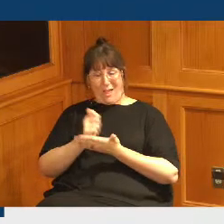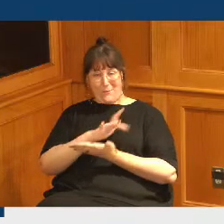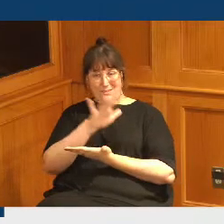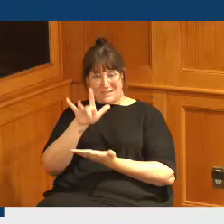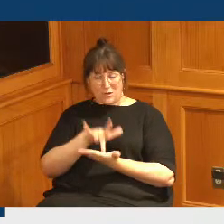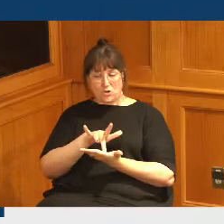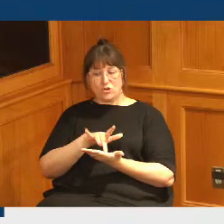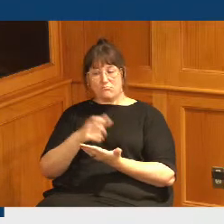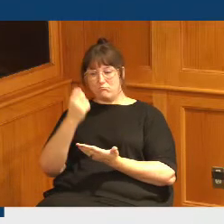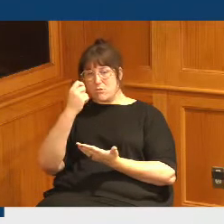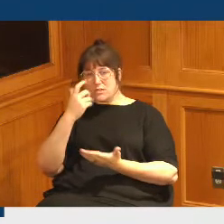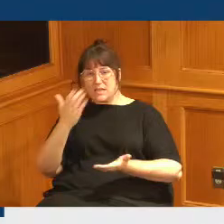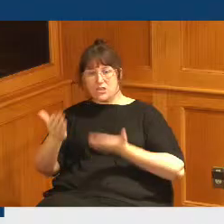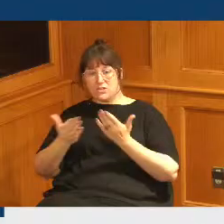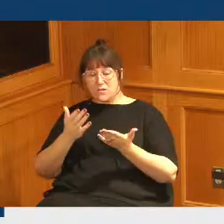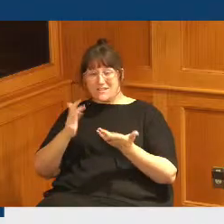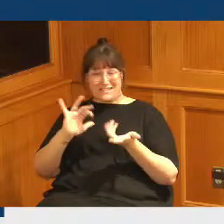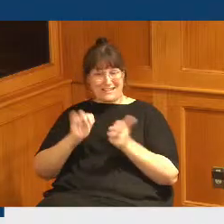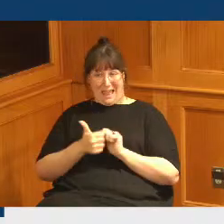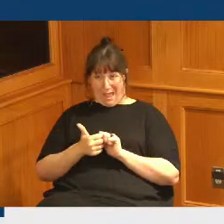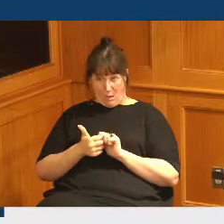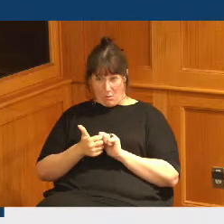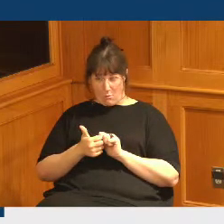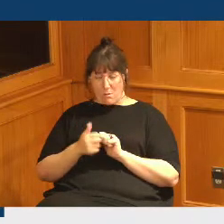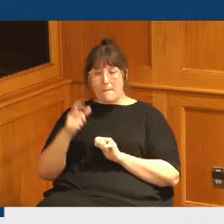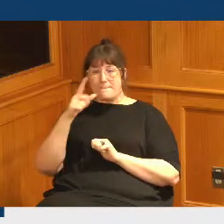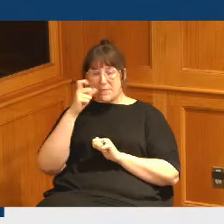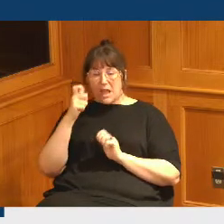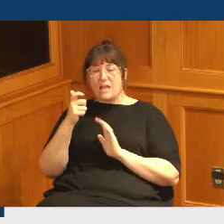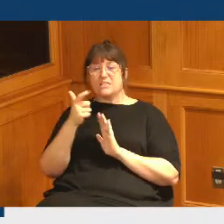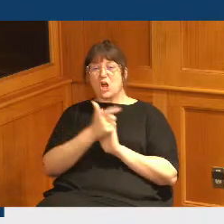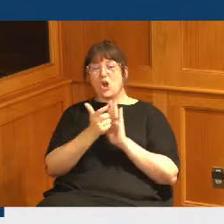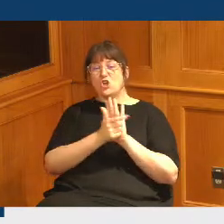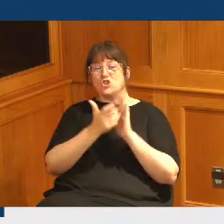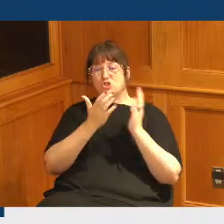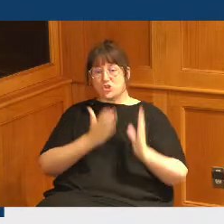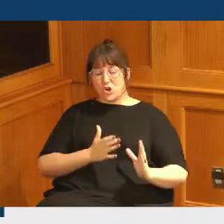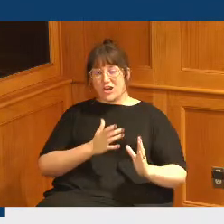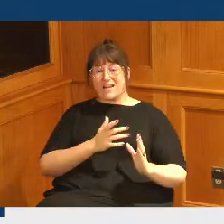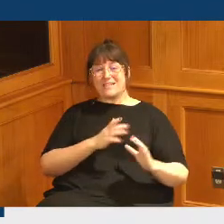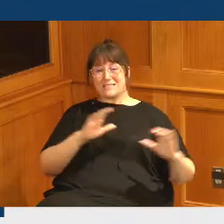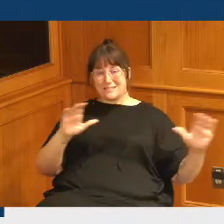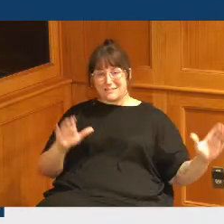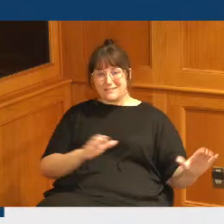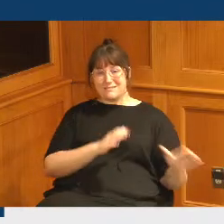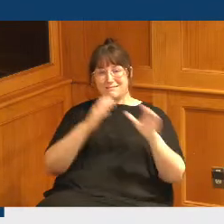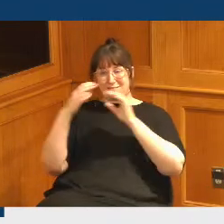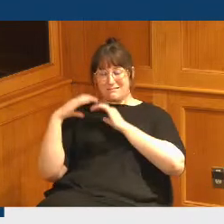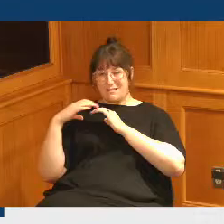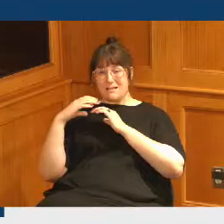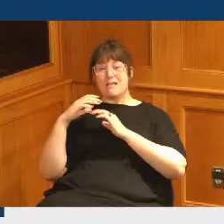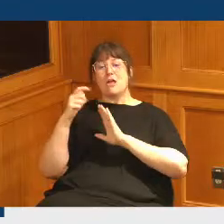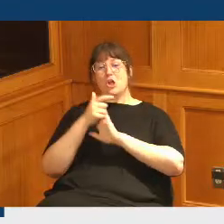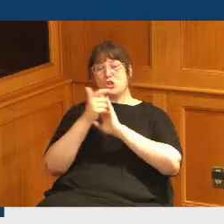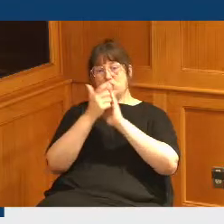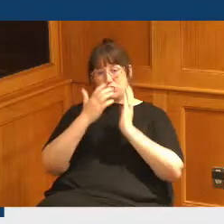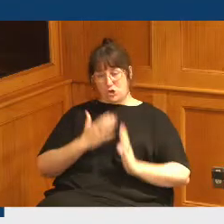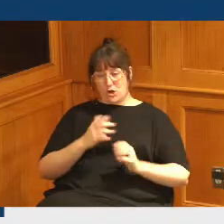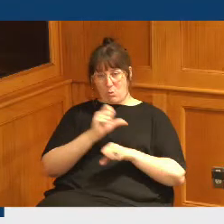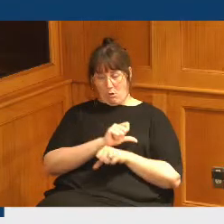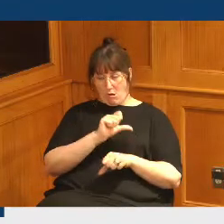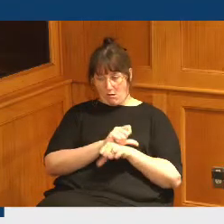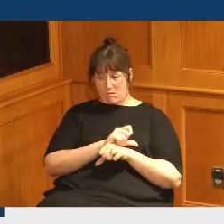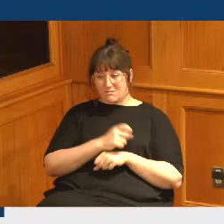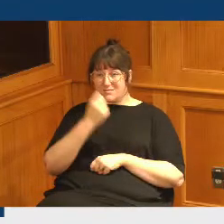are, again, only made possible because we have attorneys acting as attorneys. And that is only made possible because of the relationship